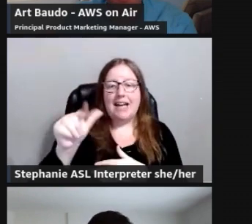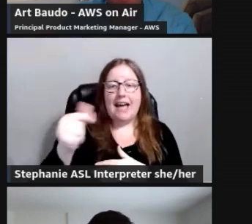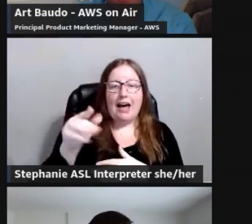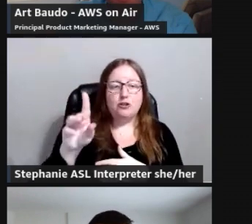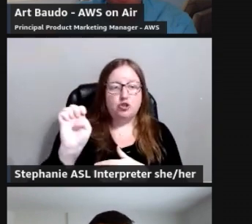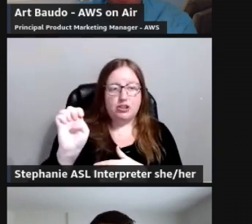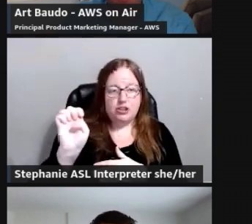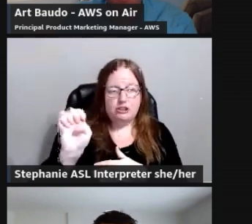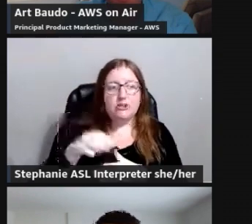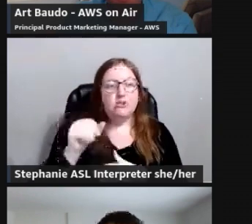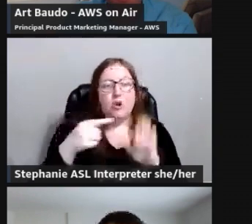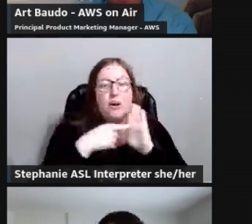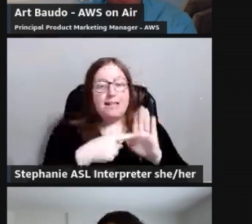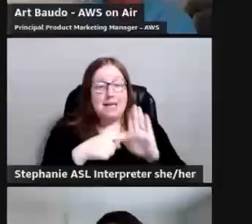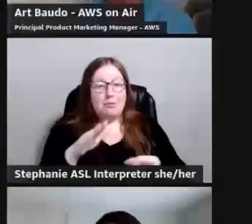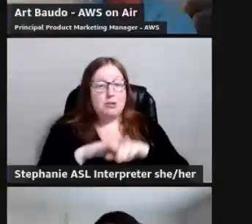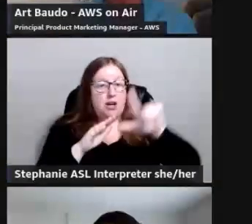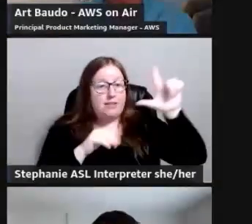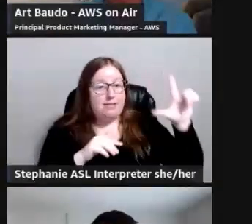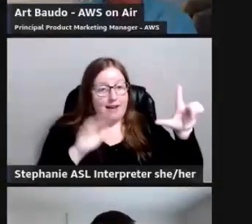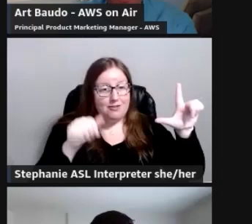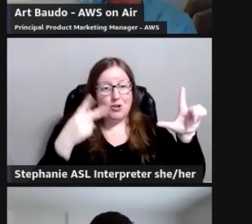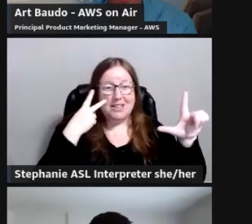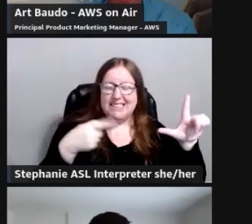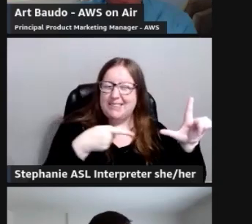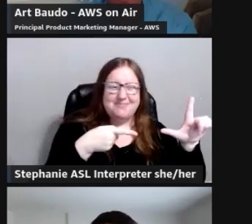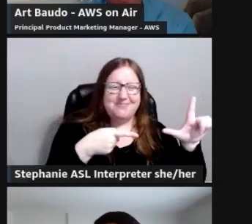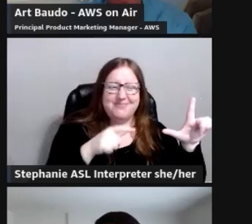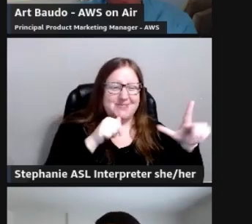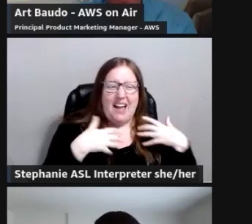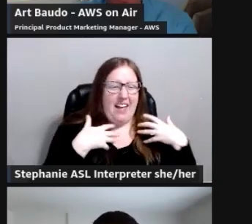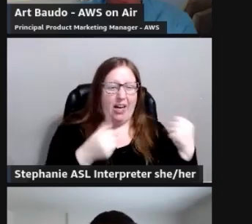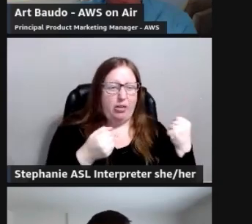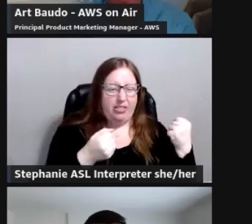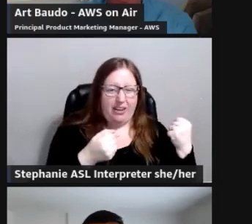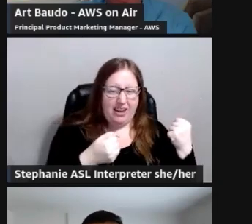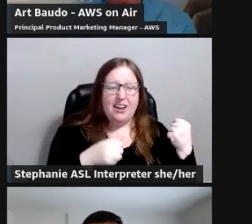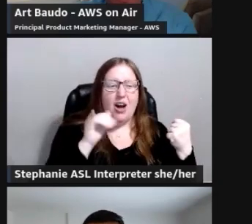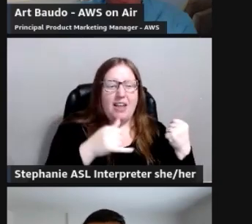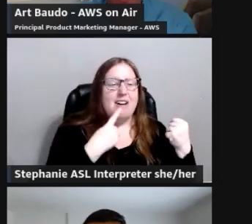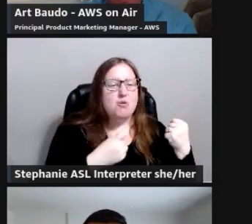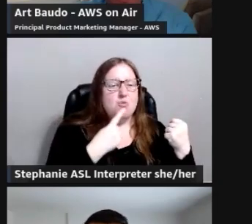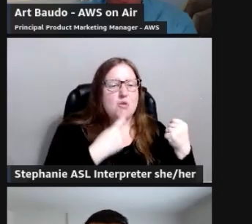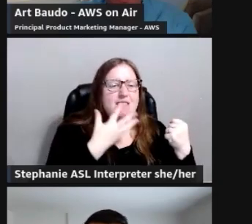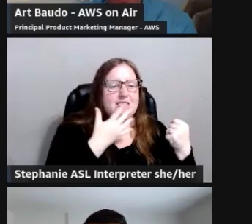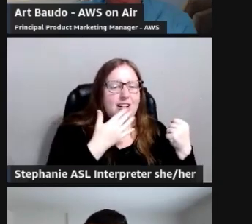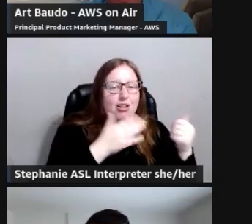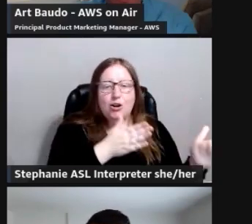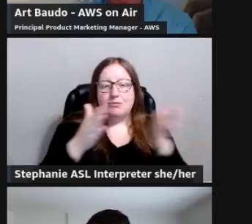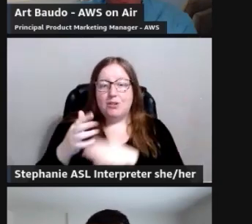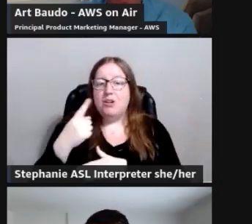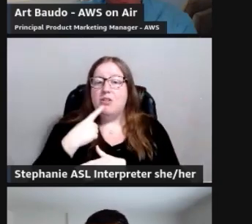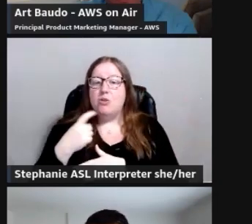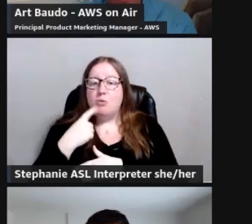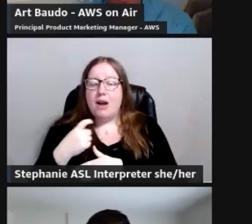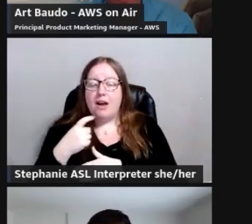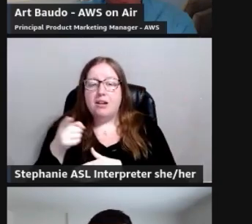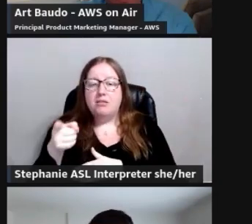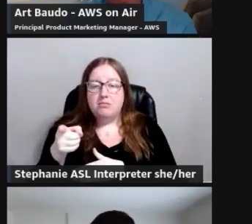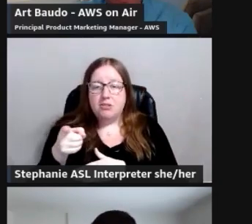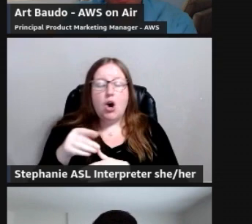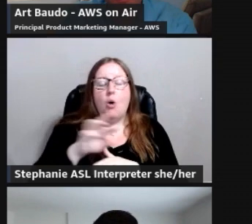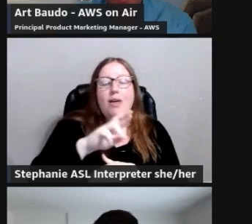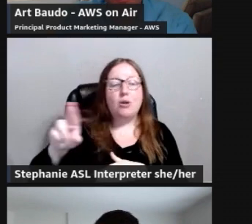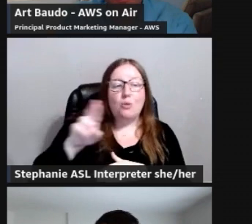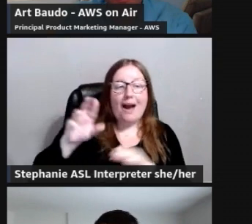So examples on your left, you can see how unhealthy lake looks like in that false color image. And then on your right, it's a healthy lake where we have